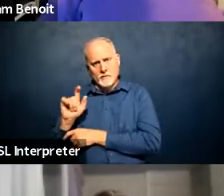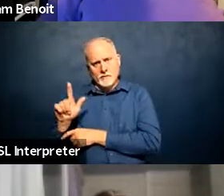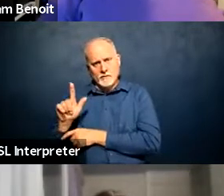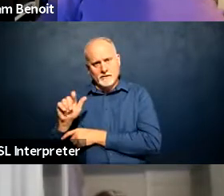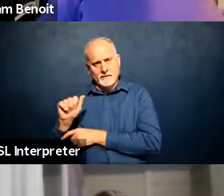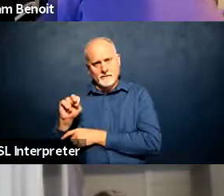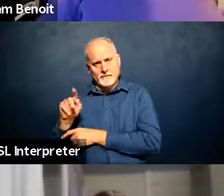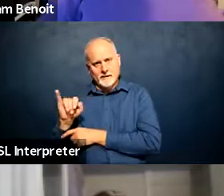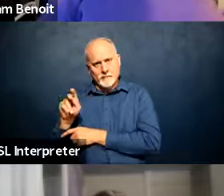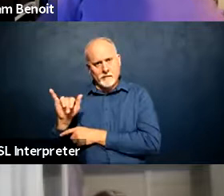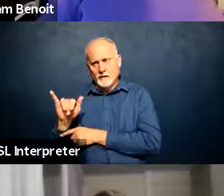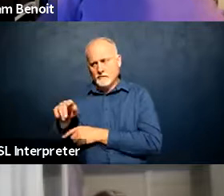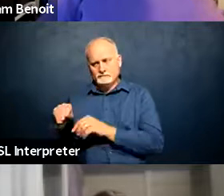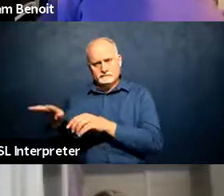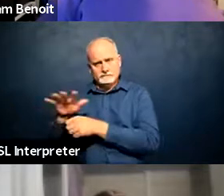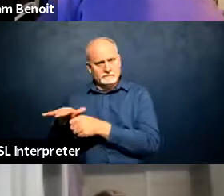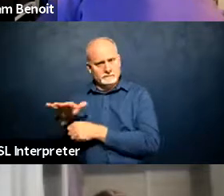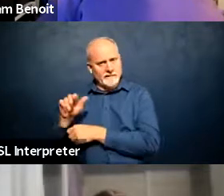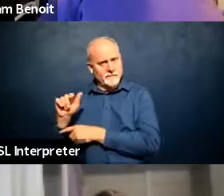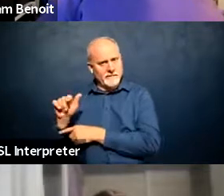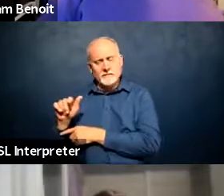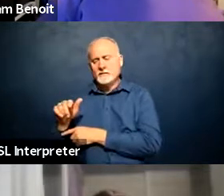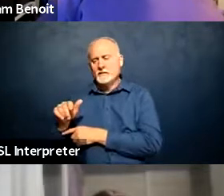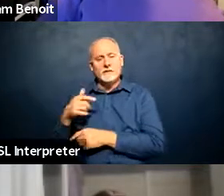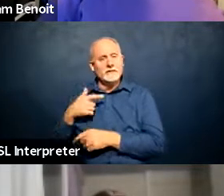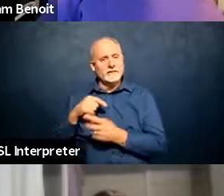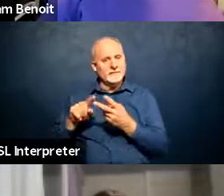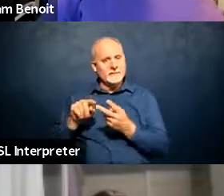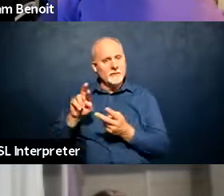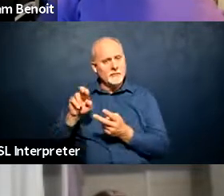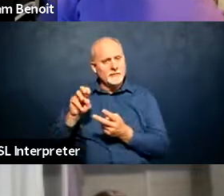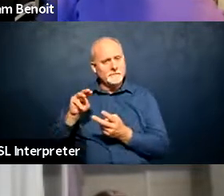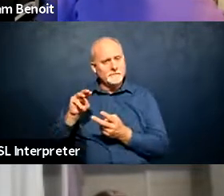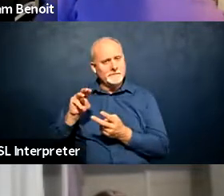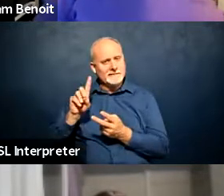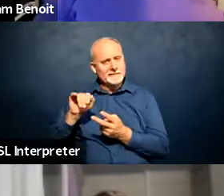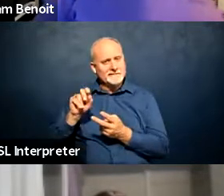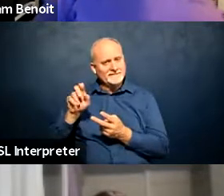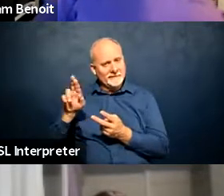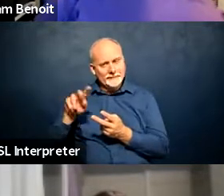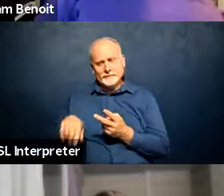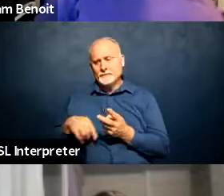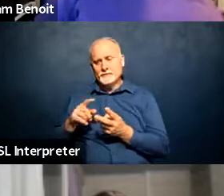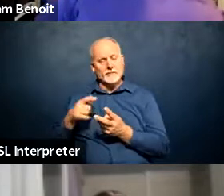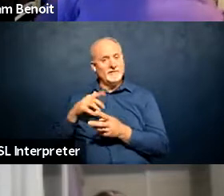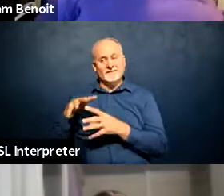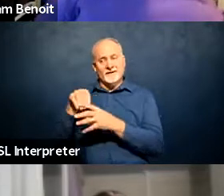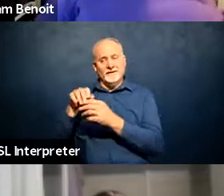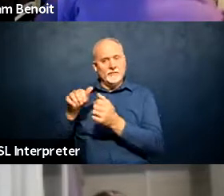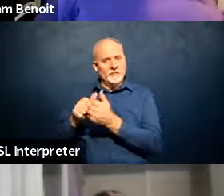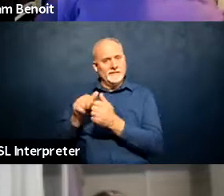across the state. We are part of developing remdesivir and have been involved in almost all of the trials of new